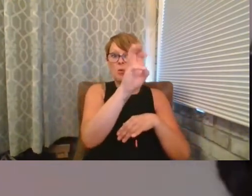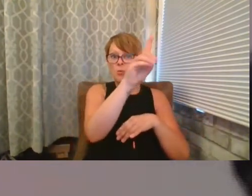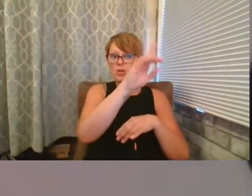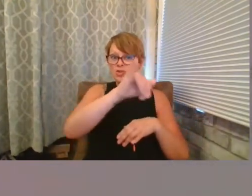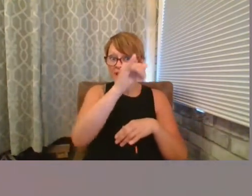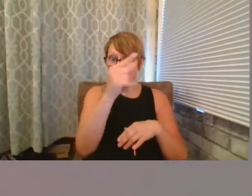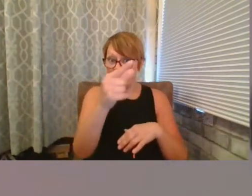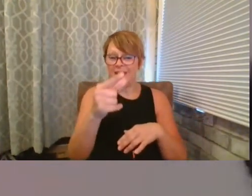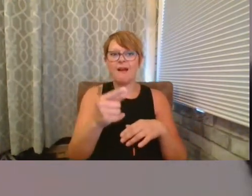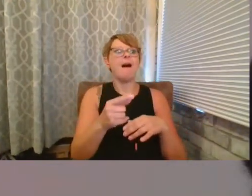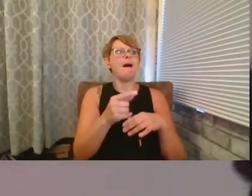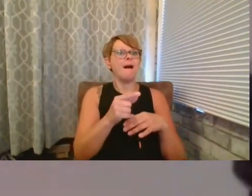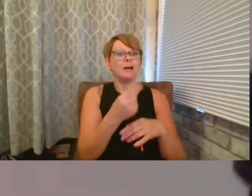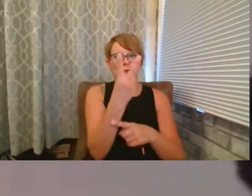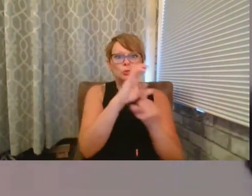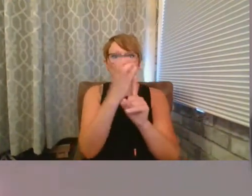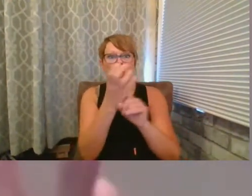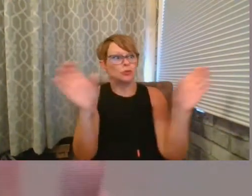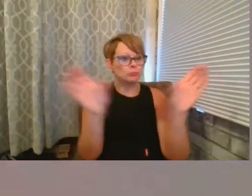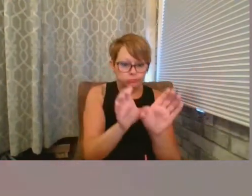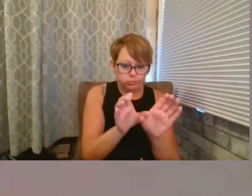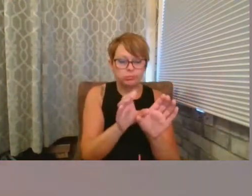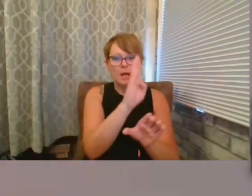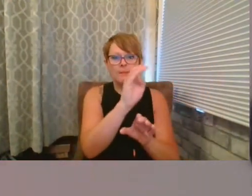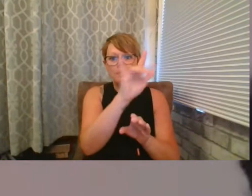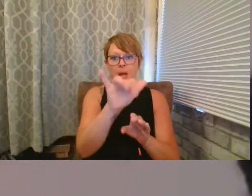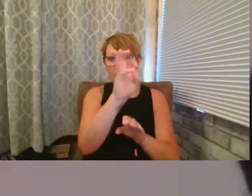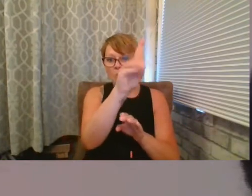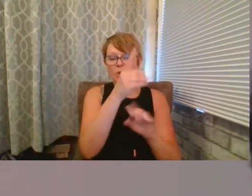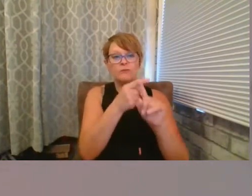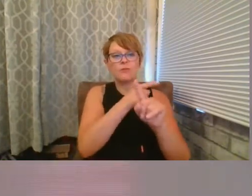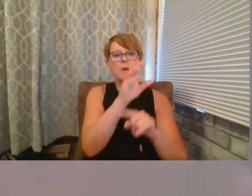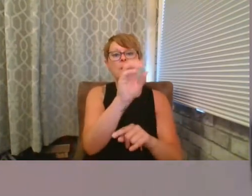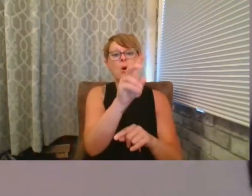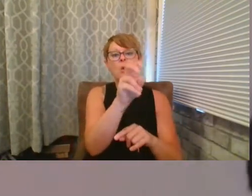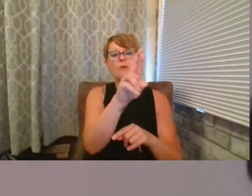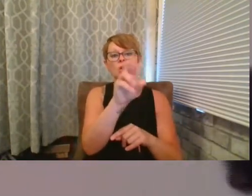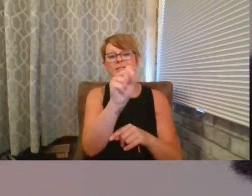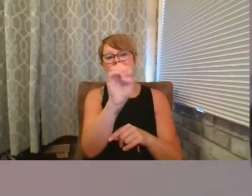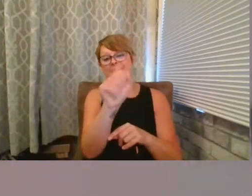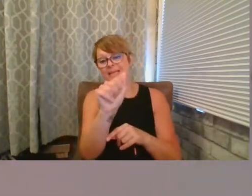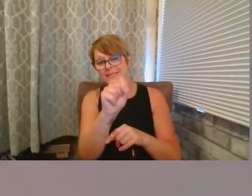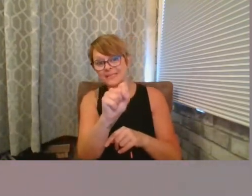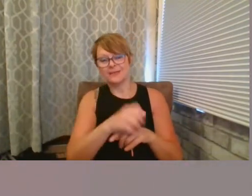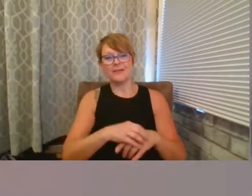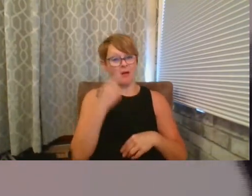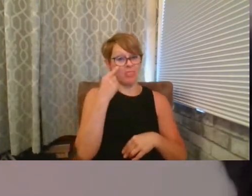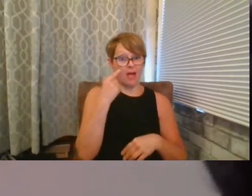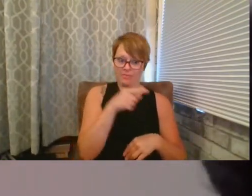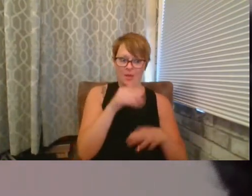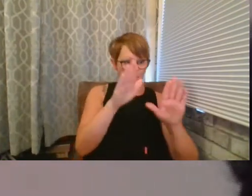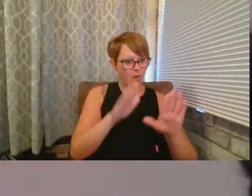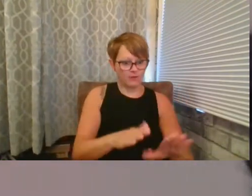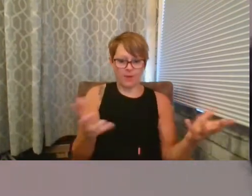And so I came up with this name, the Bollywood from overseas, and jig is our own Newfoundland's jig. So I put it together and here we go. The message